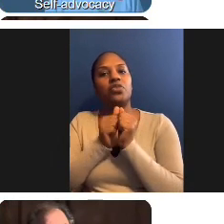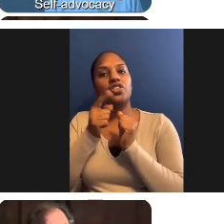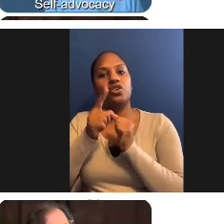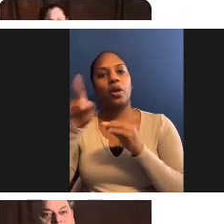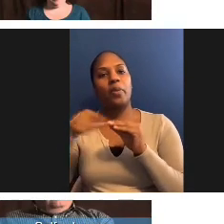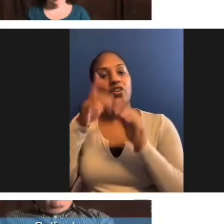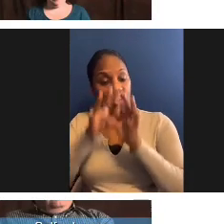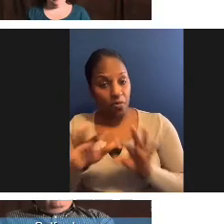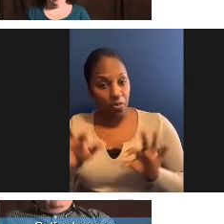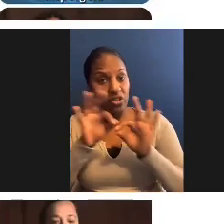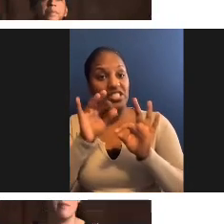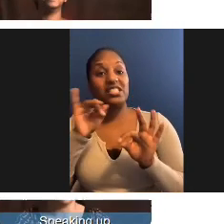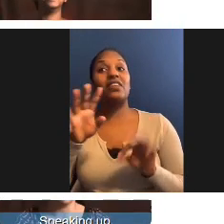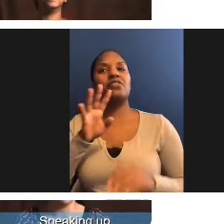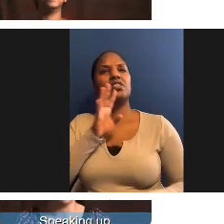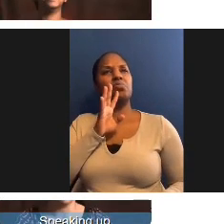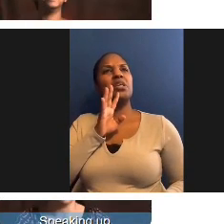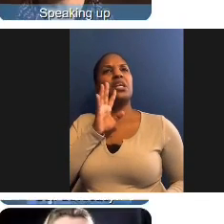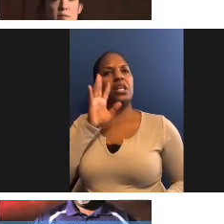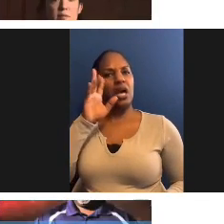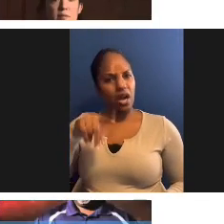of speaking up for yourself.